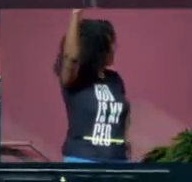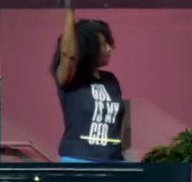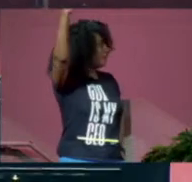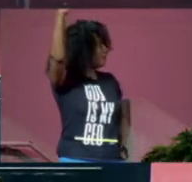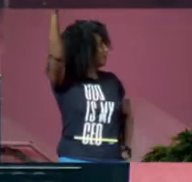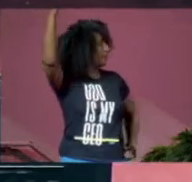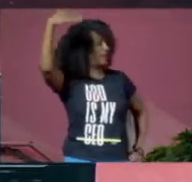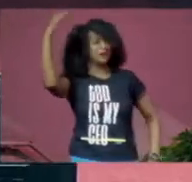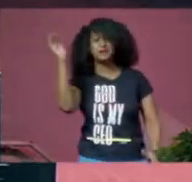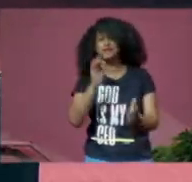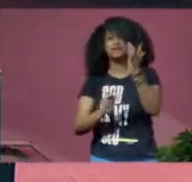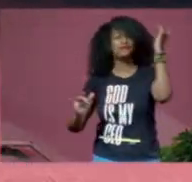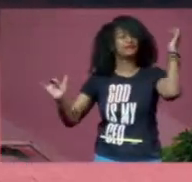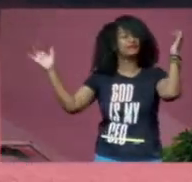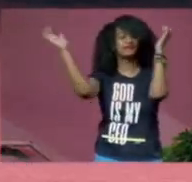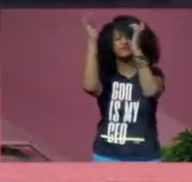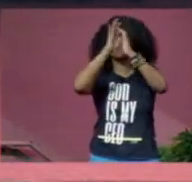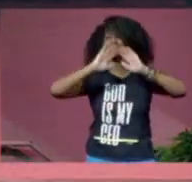He's a